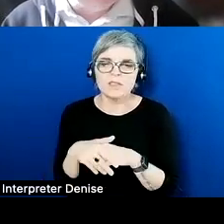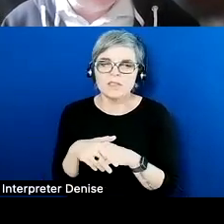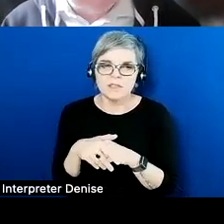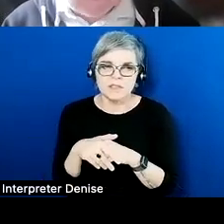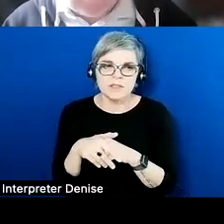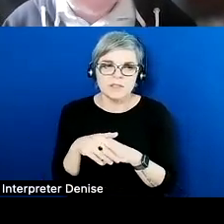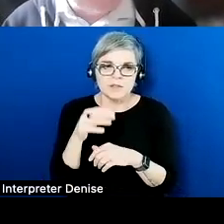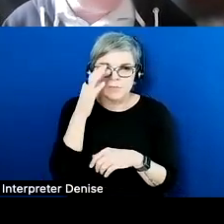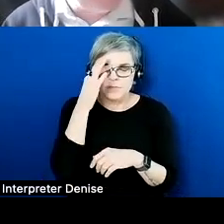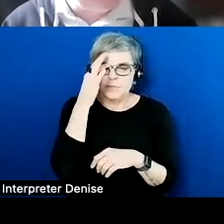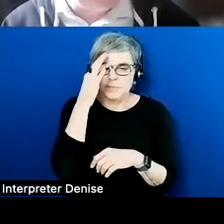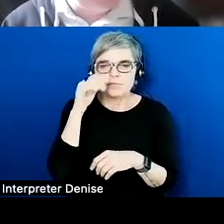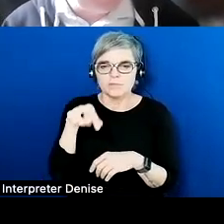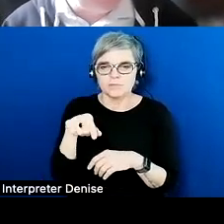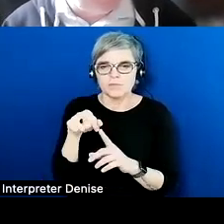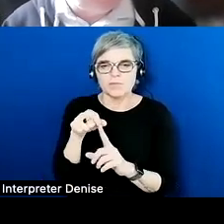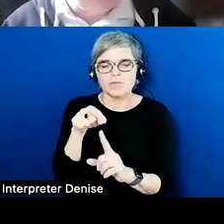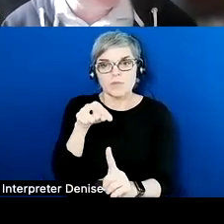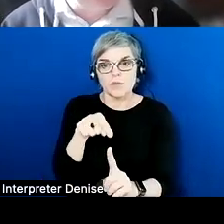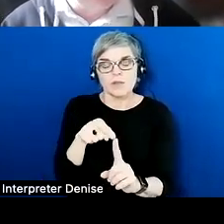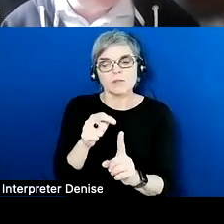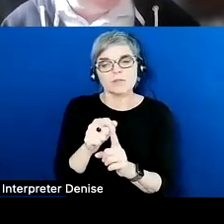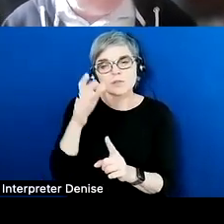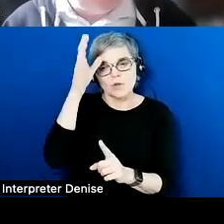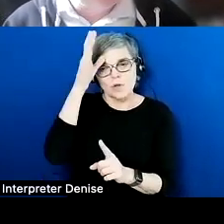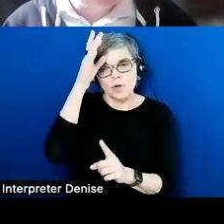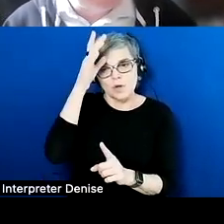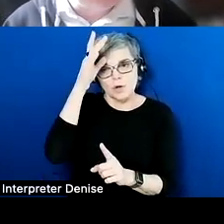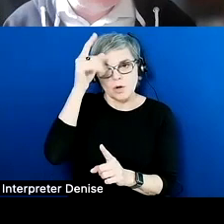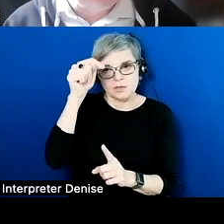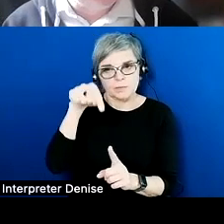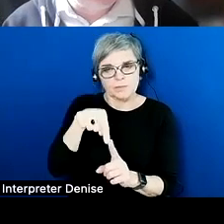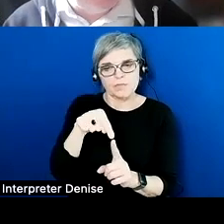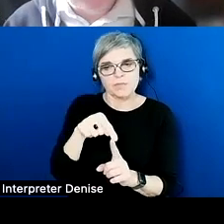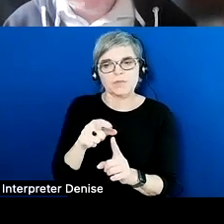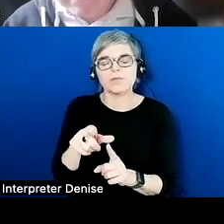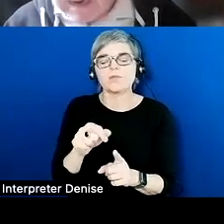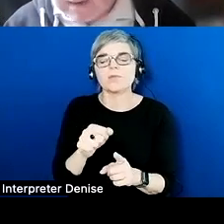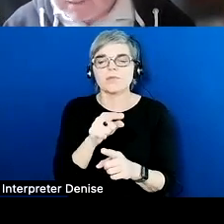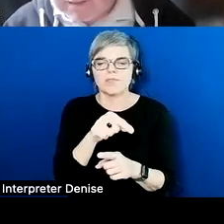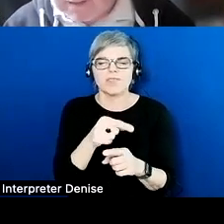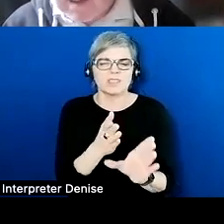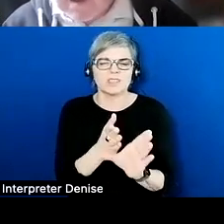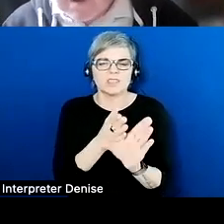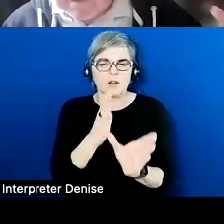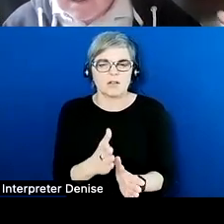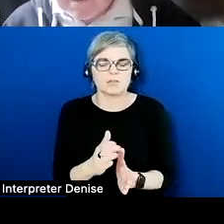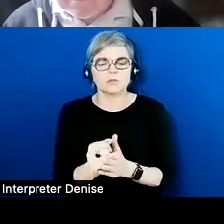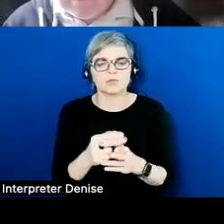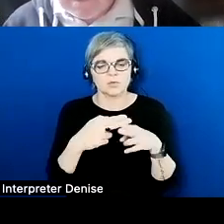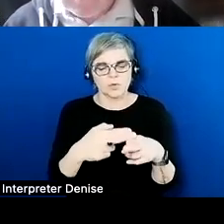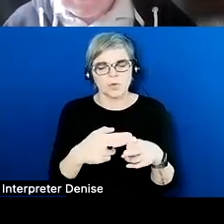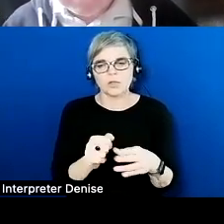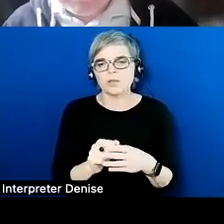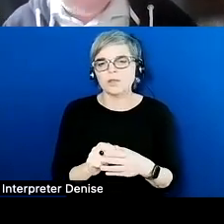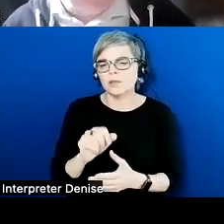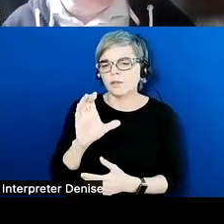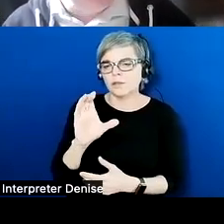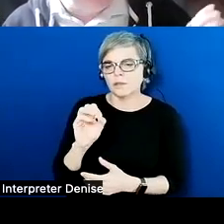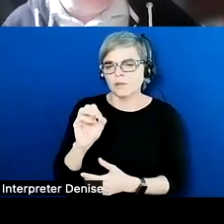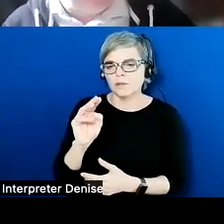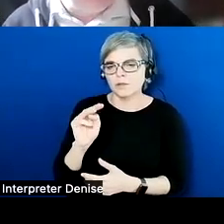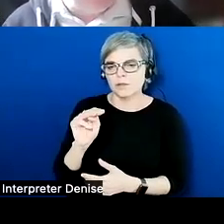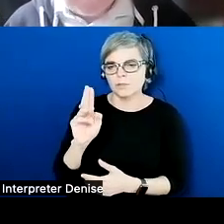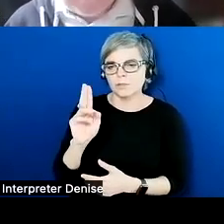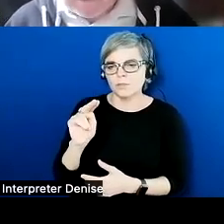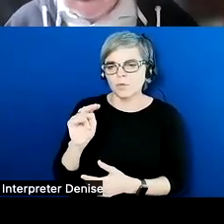a psychologist that he calls communicative musicality. And this video explains